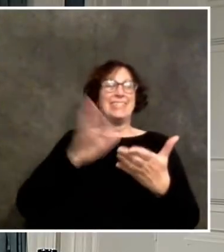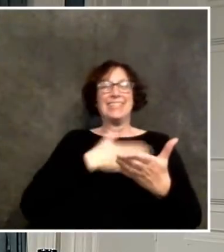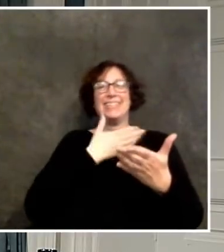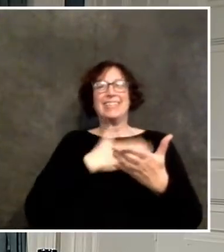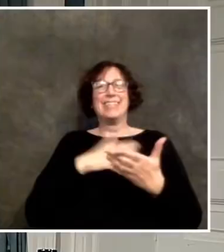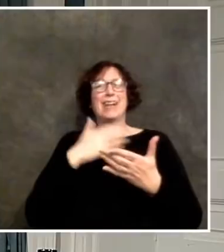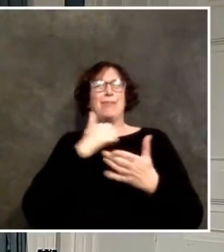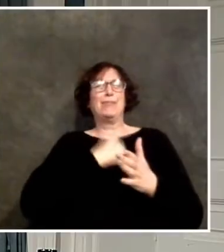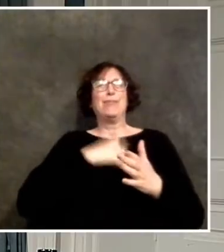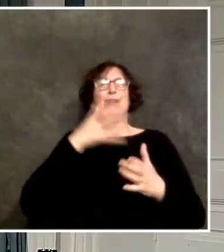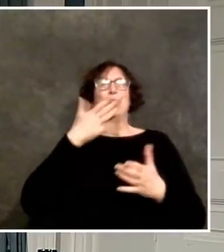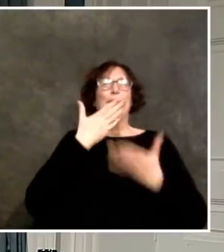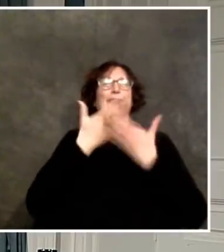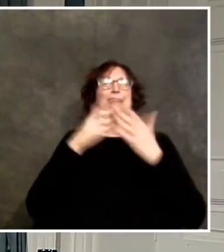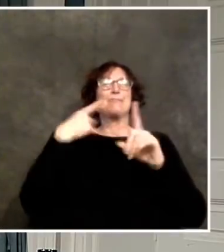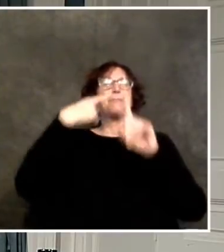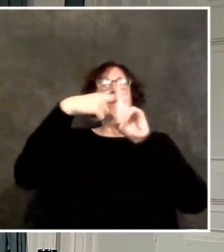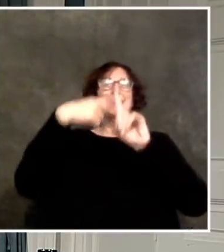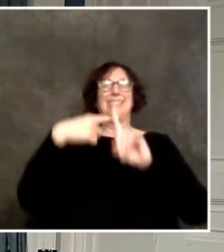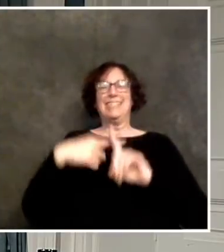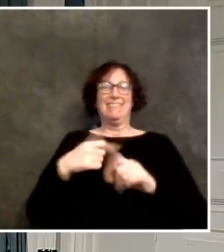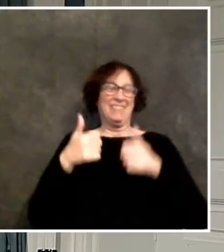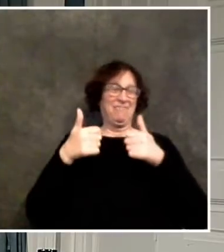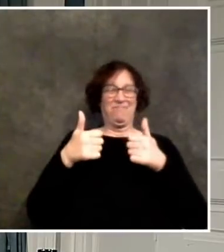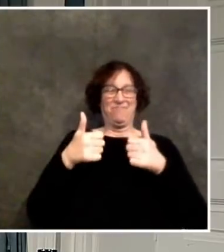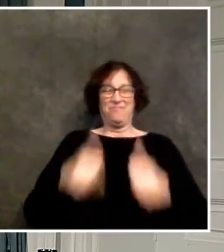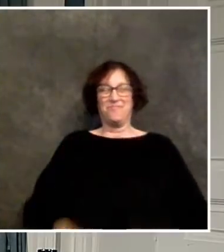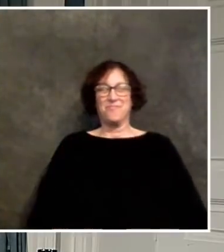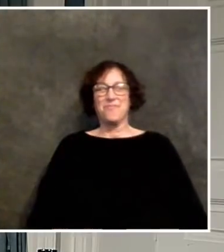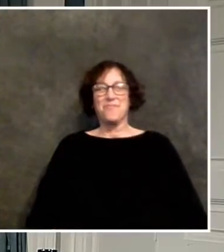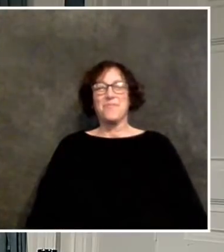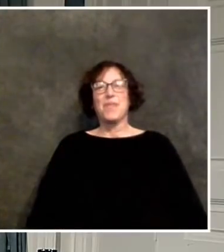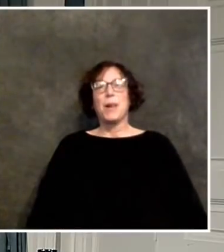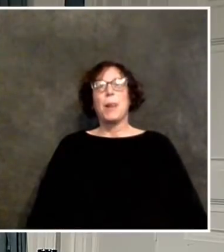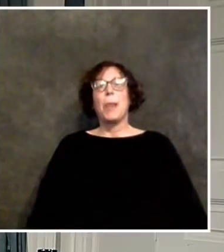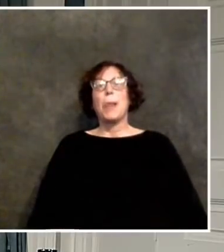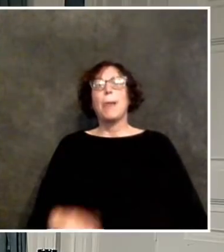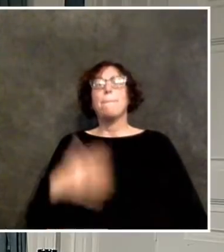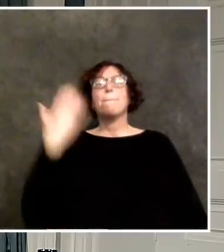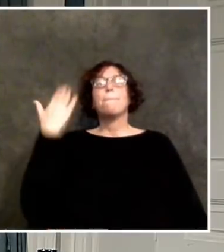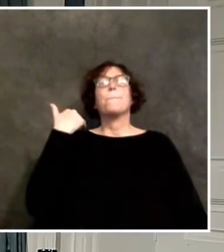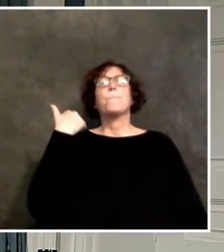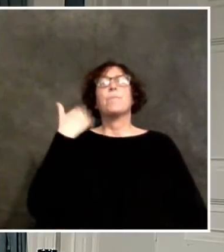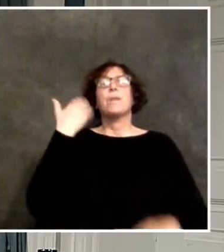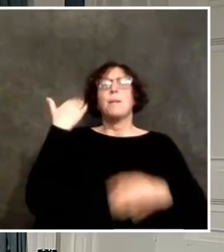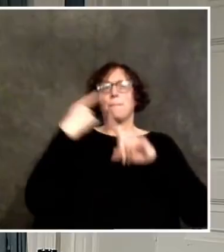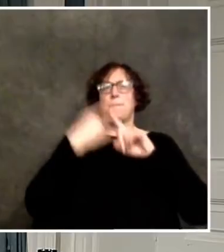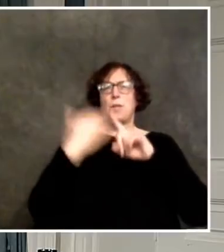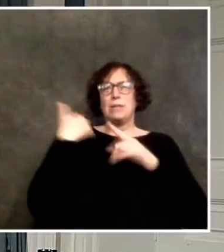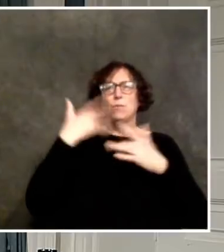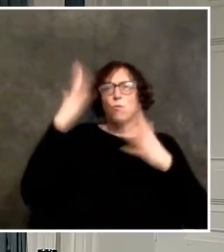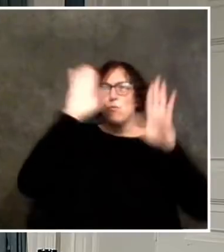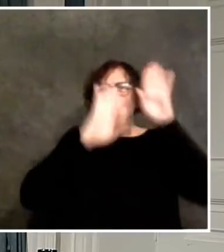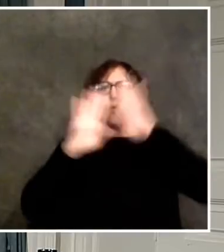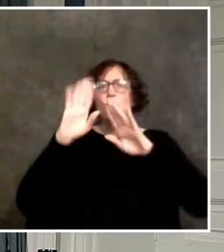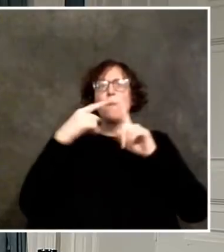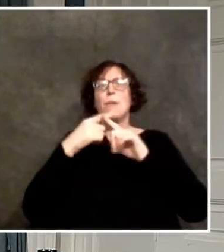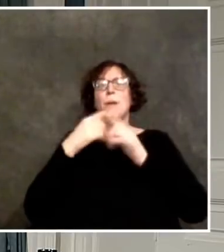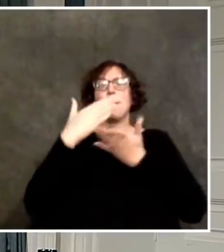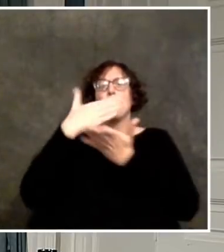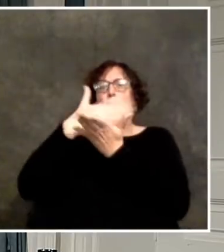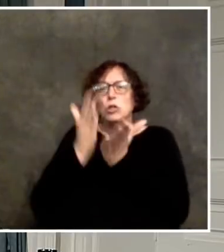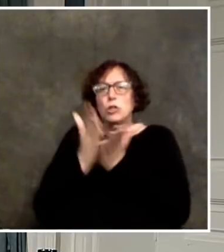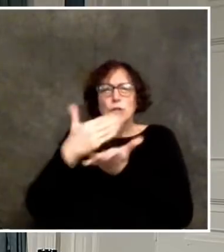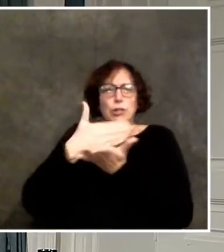Absolutely. Just wondering that in the previous months, you were really worried that the state would try and balance the budget on the back of the city. Have you had a chance to review the state